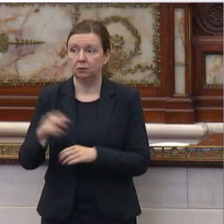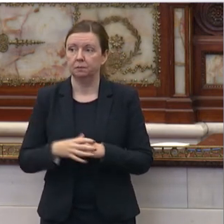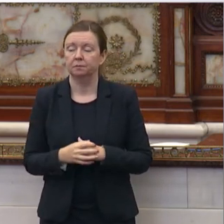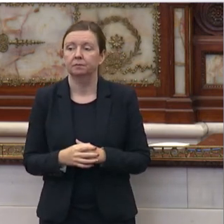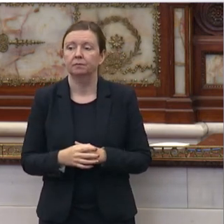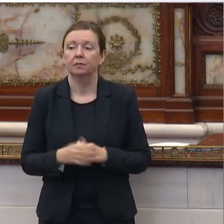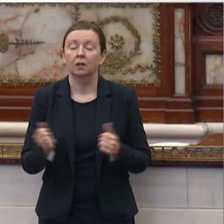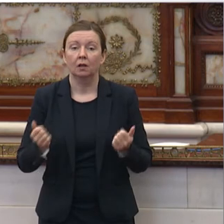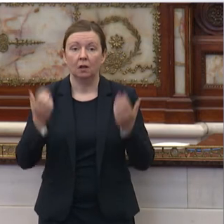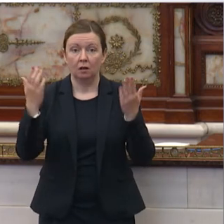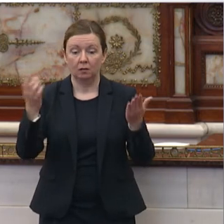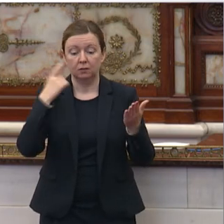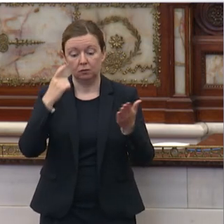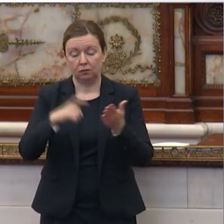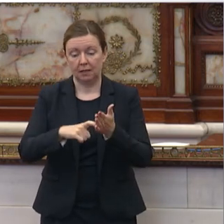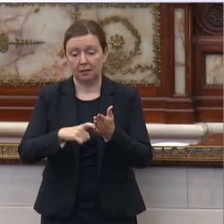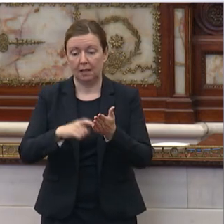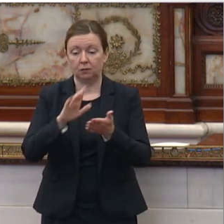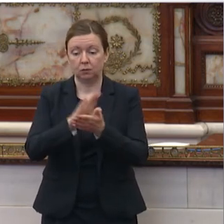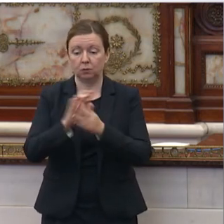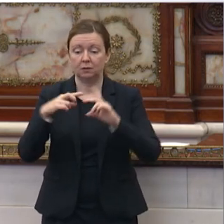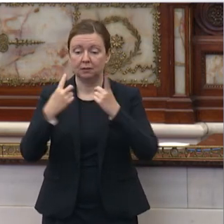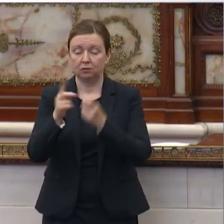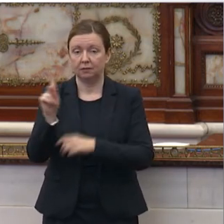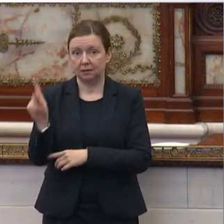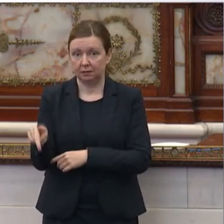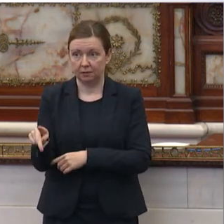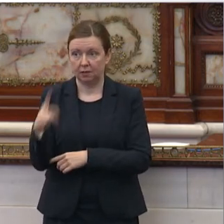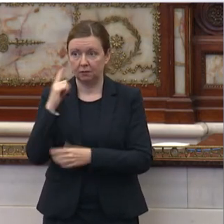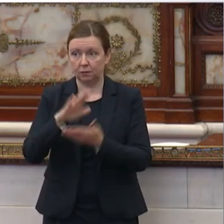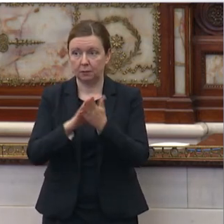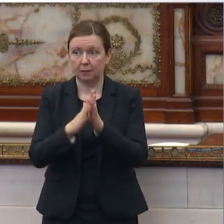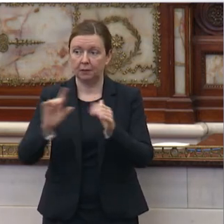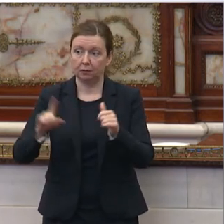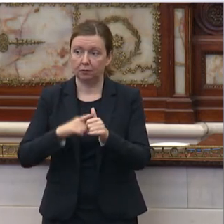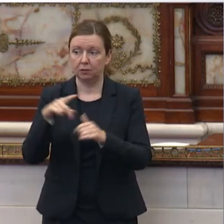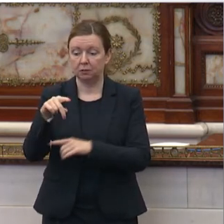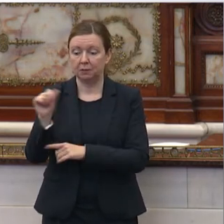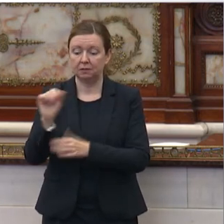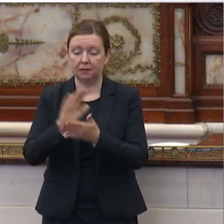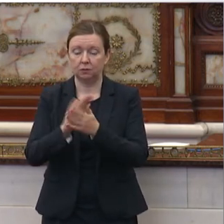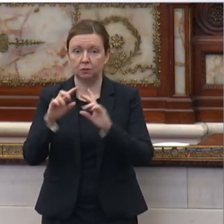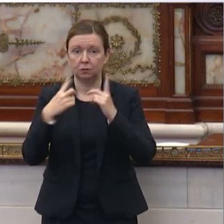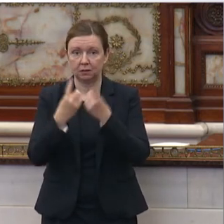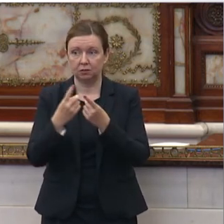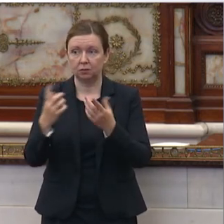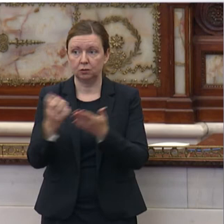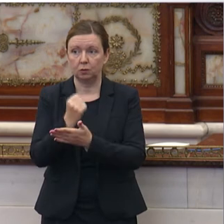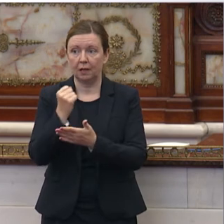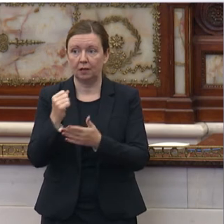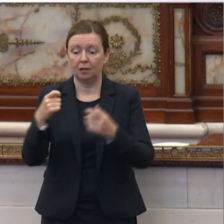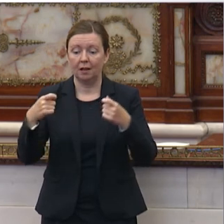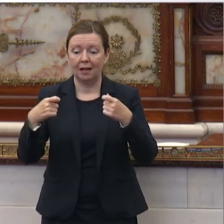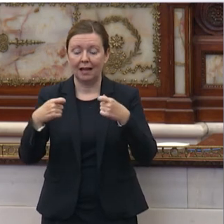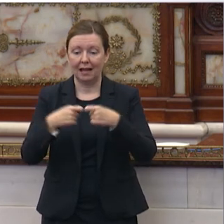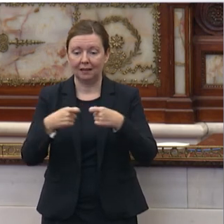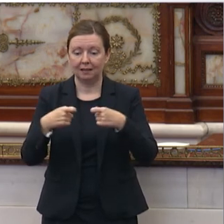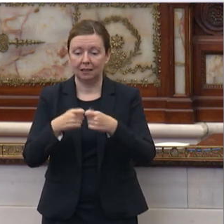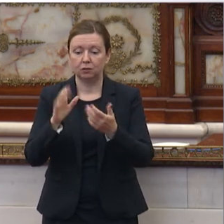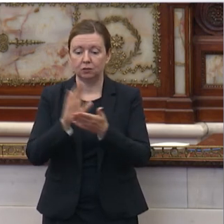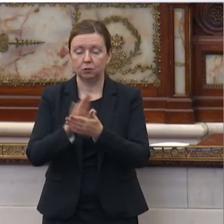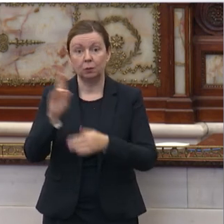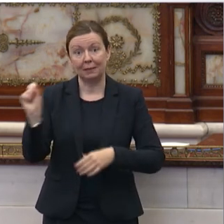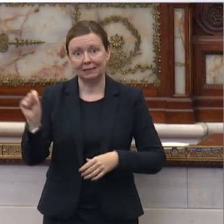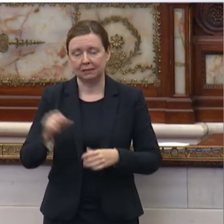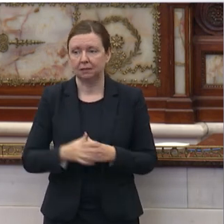210-642. A resolution recognizing the School District of Philadelphia for becoming the first Pennsylvania school district to acquire electric school buses.